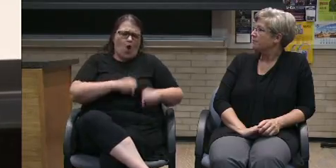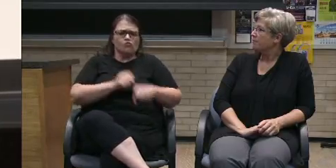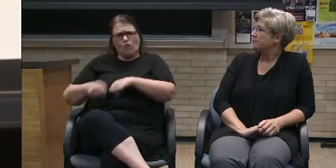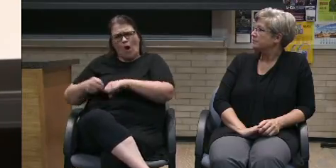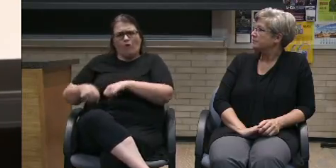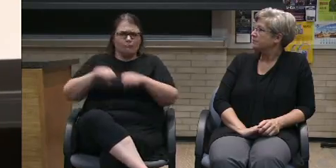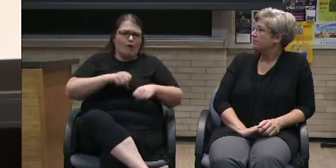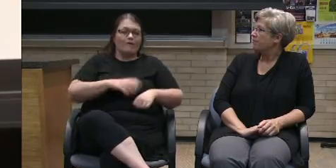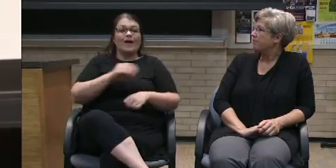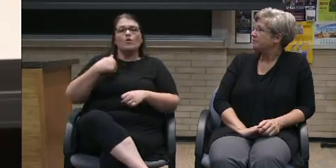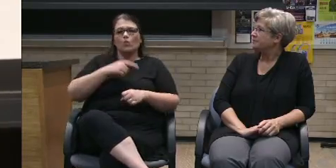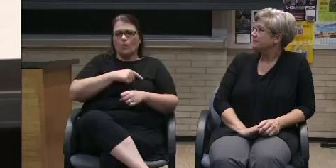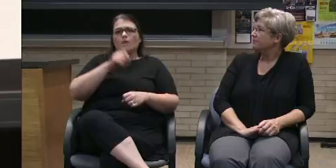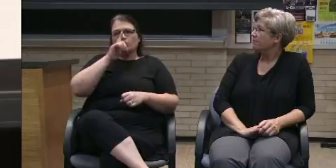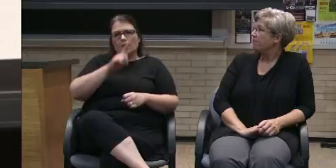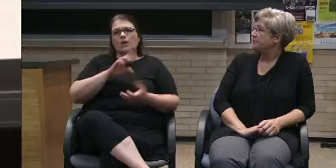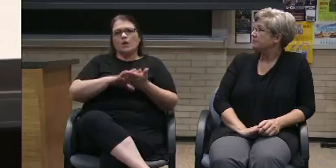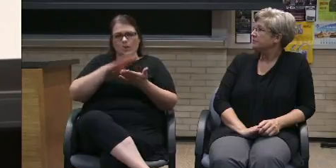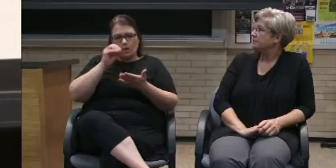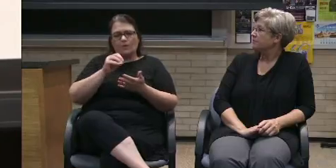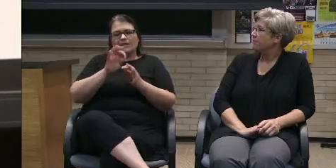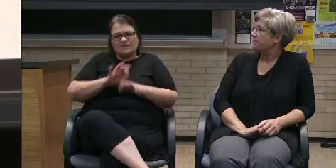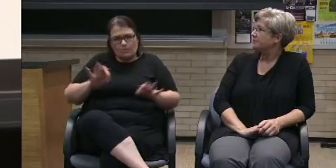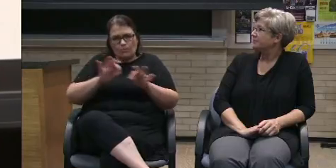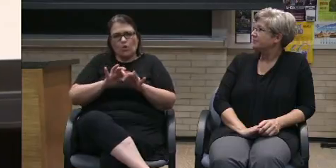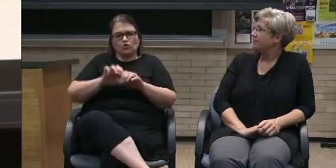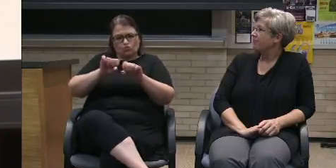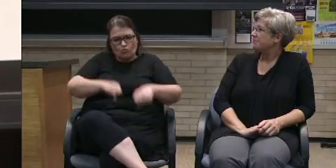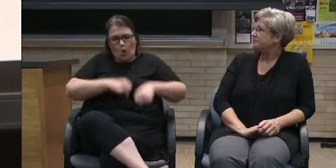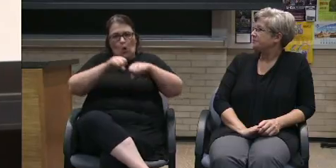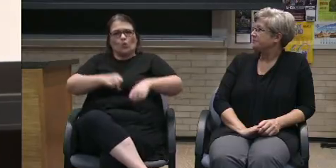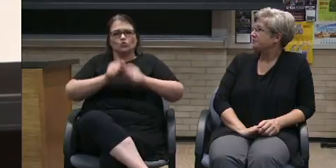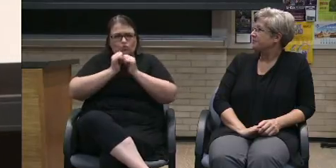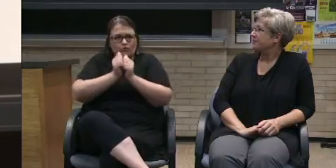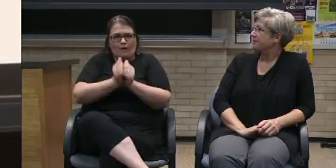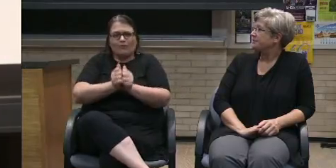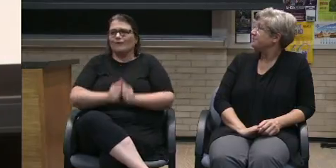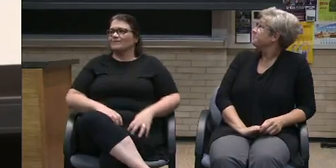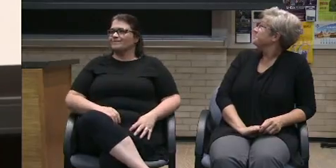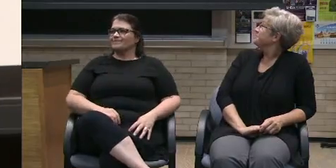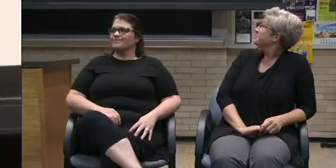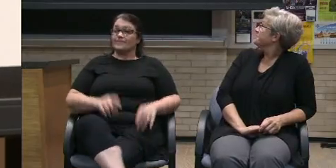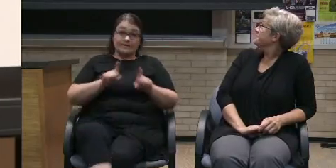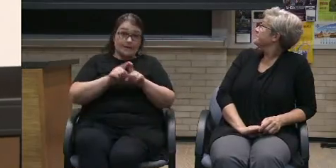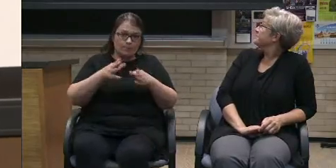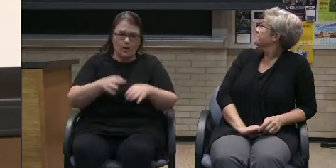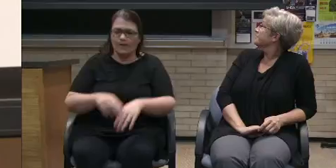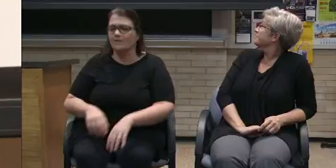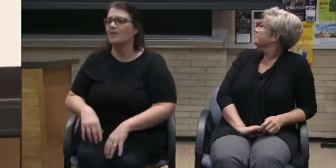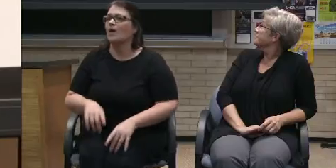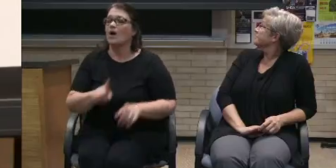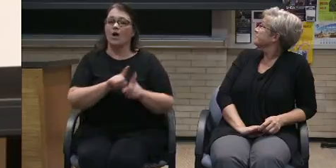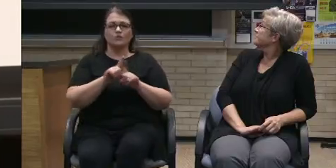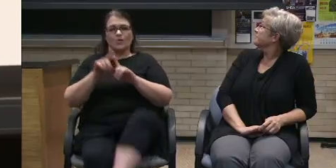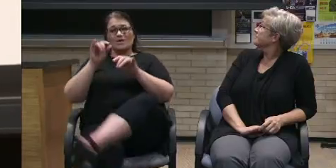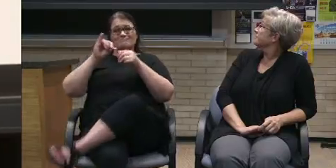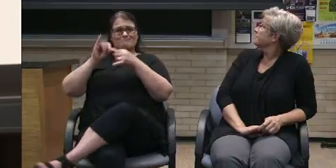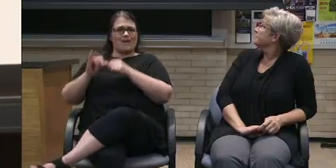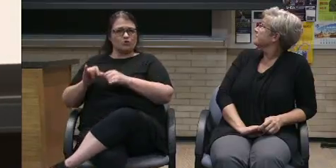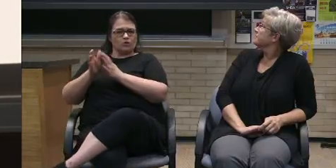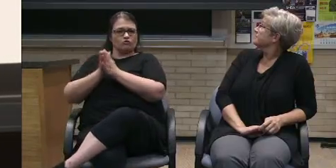literally that it's important to row in the same direction. And also, I'm metric-driven because it's easy